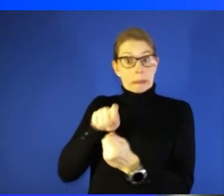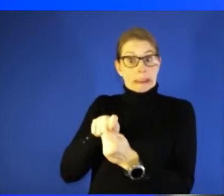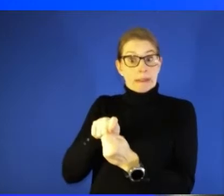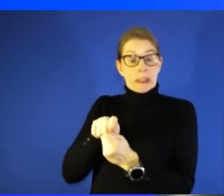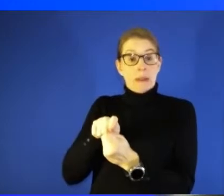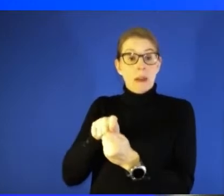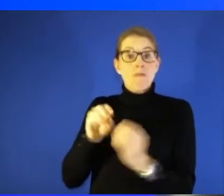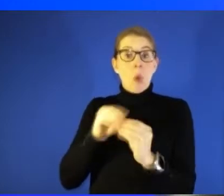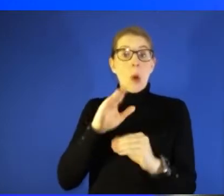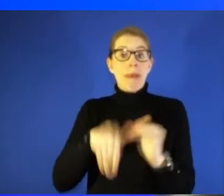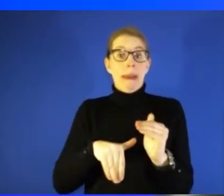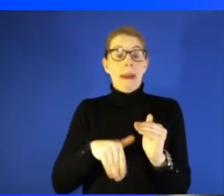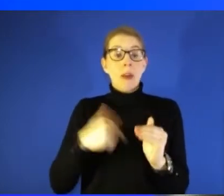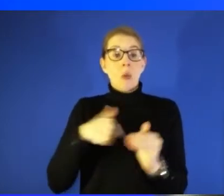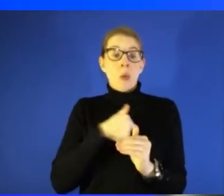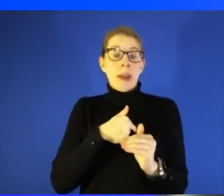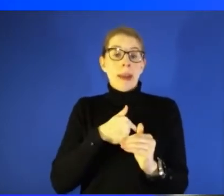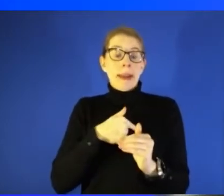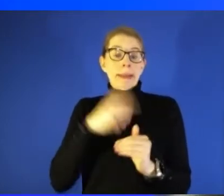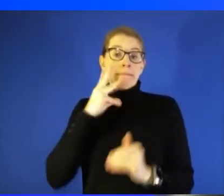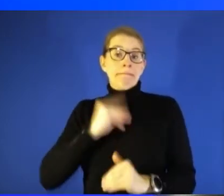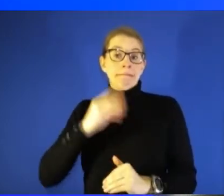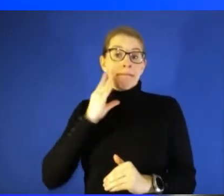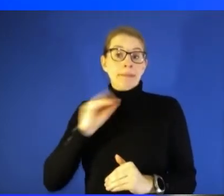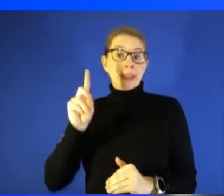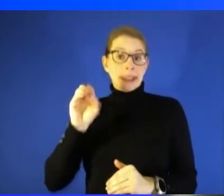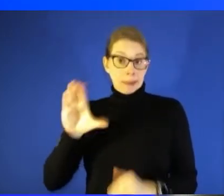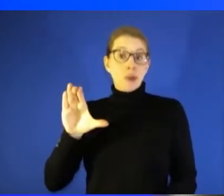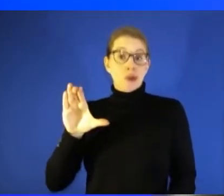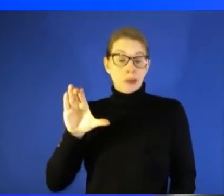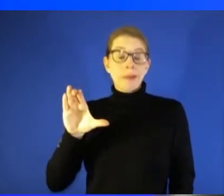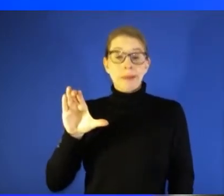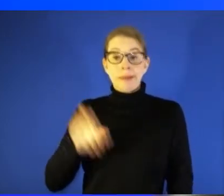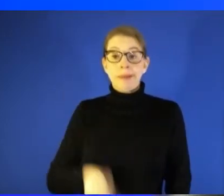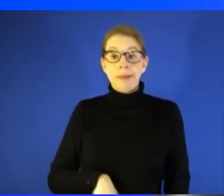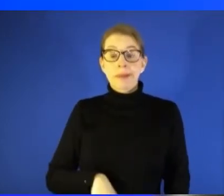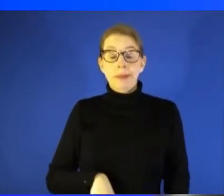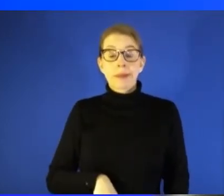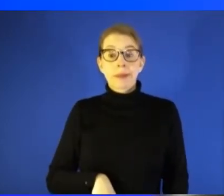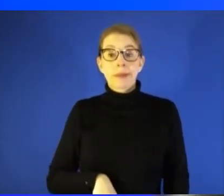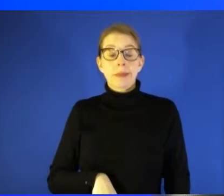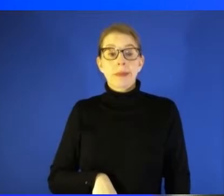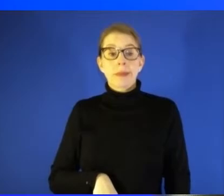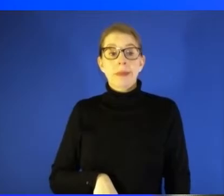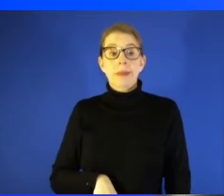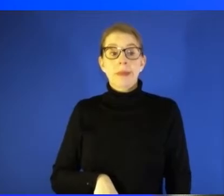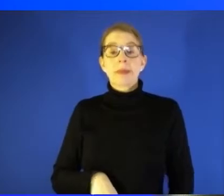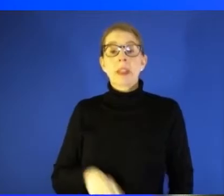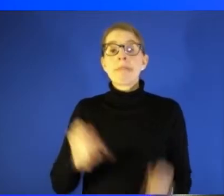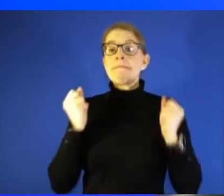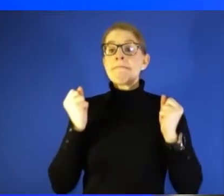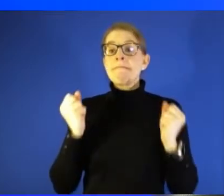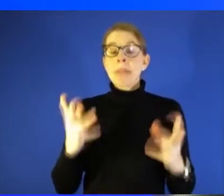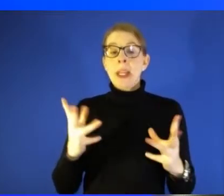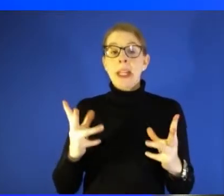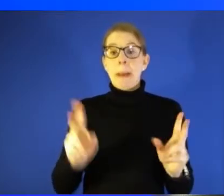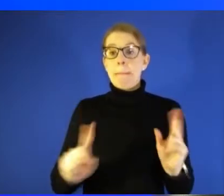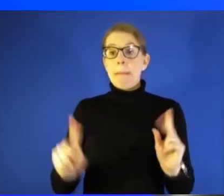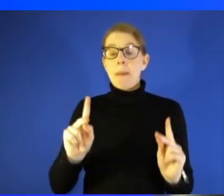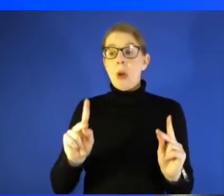than we saw in the entire month of December. And there are so many unsung heroes